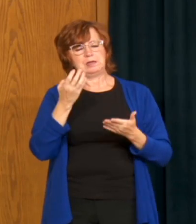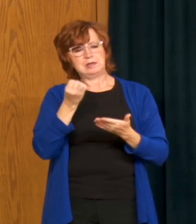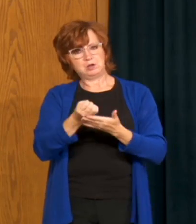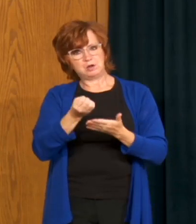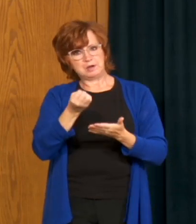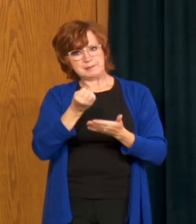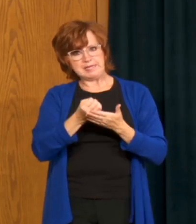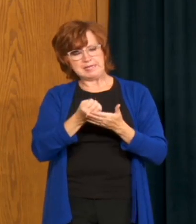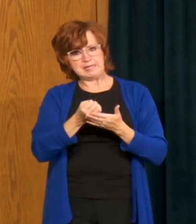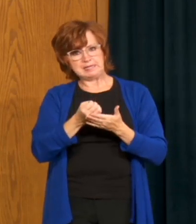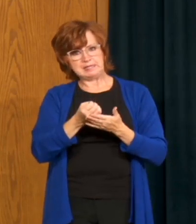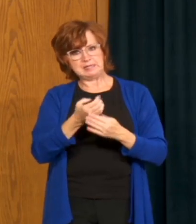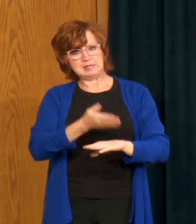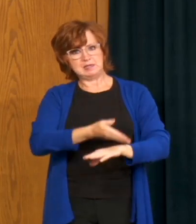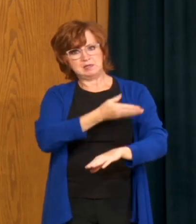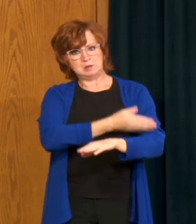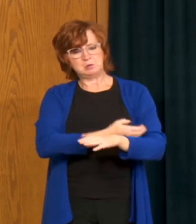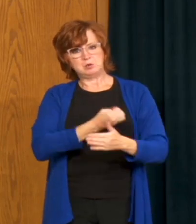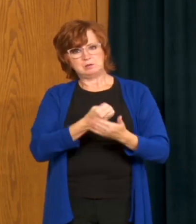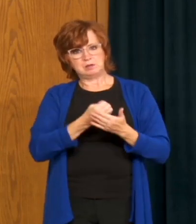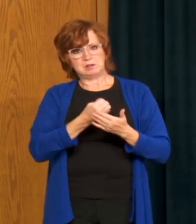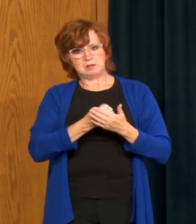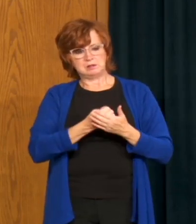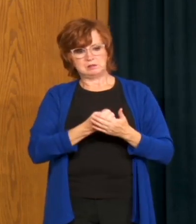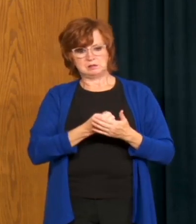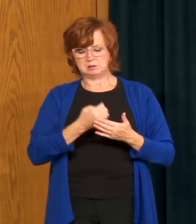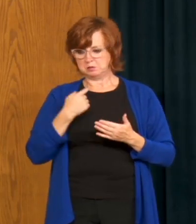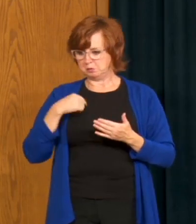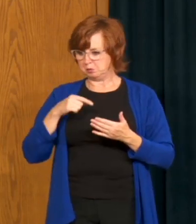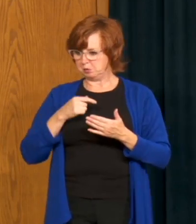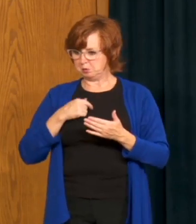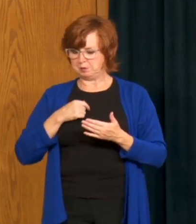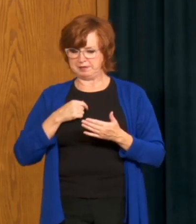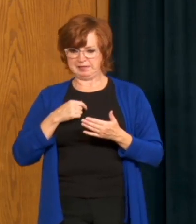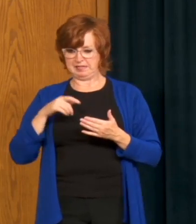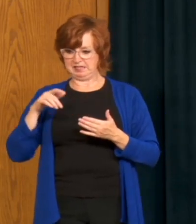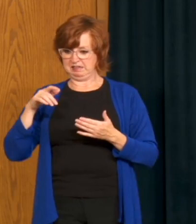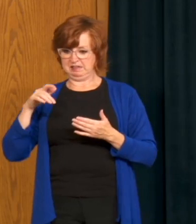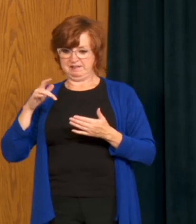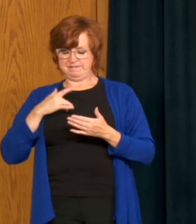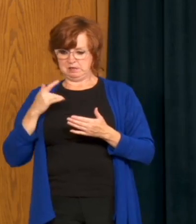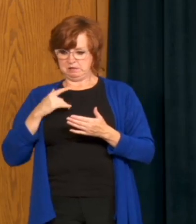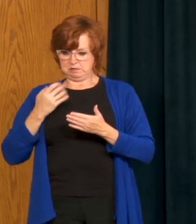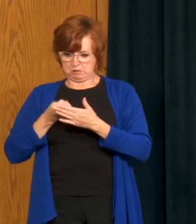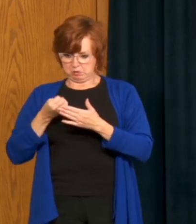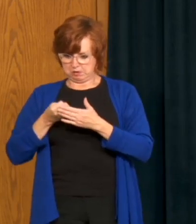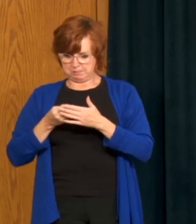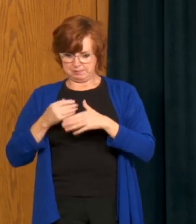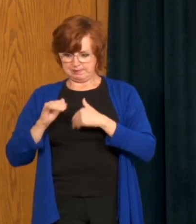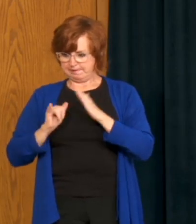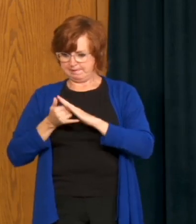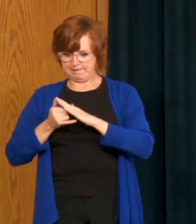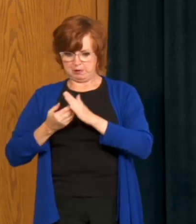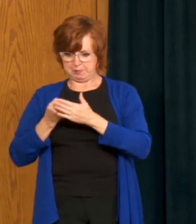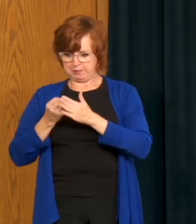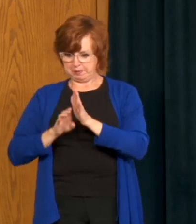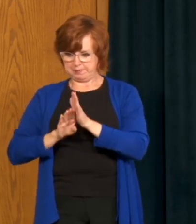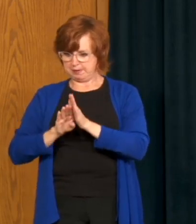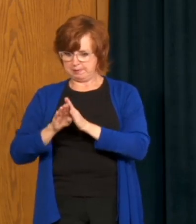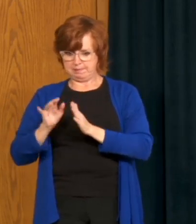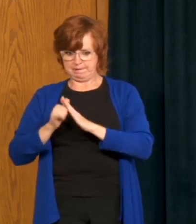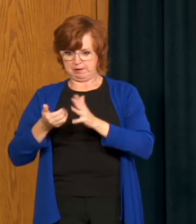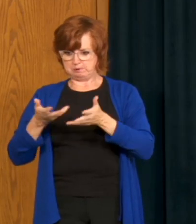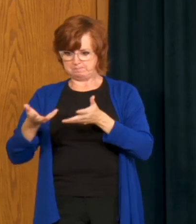bid does represent. We are trying to recover our economy here in Saskatchewan, and this is one opportunity that we have with